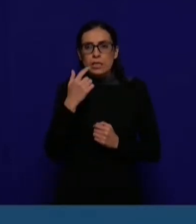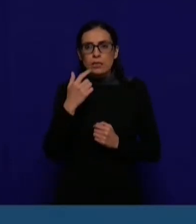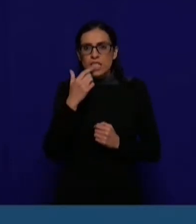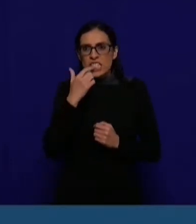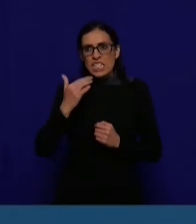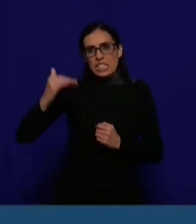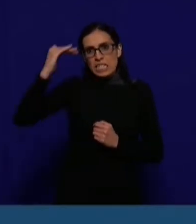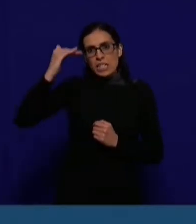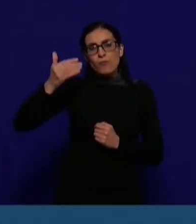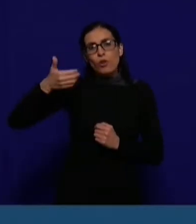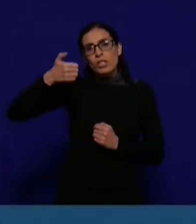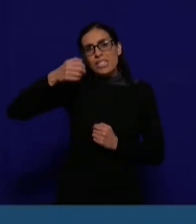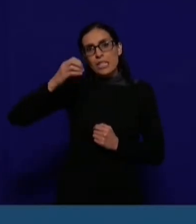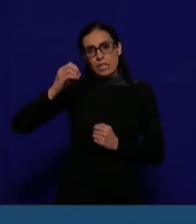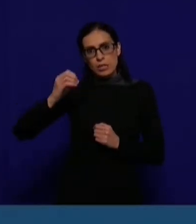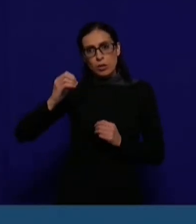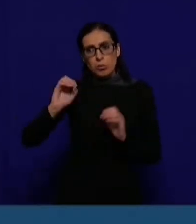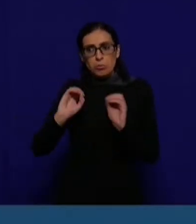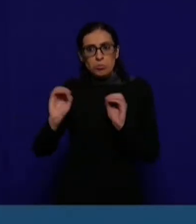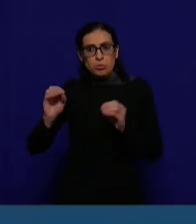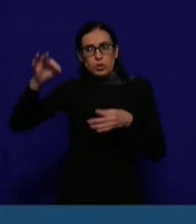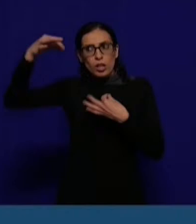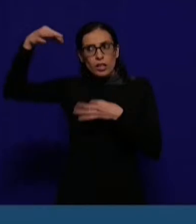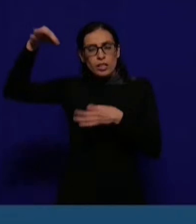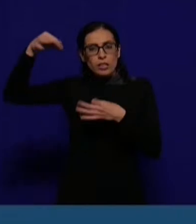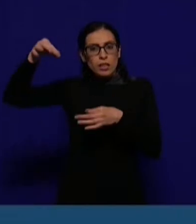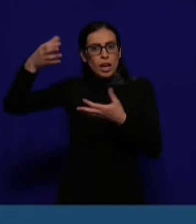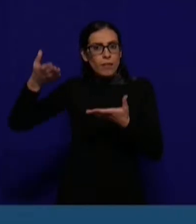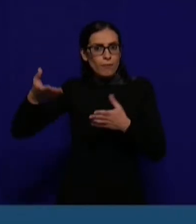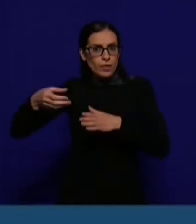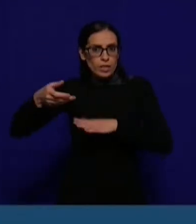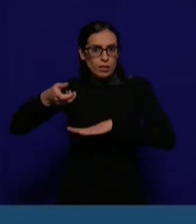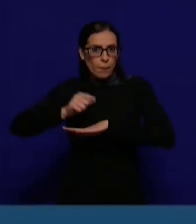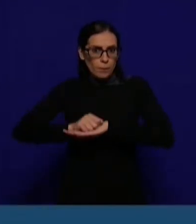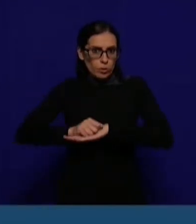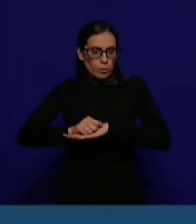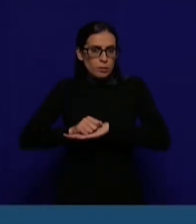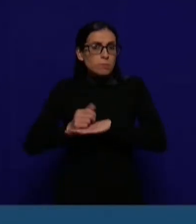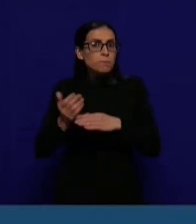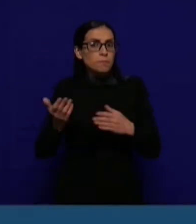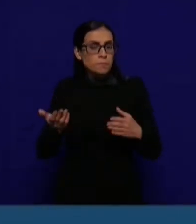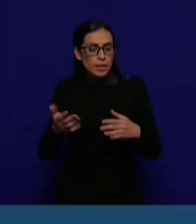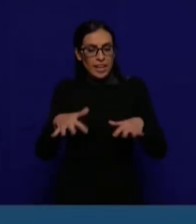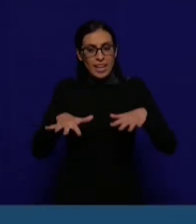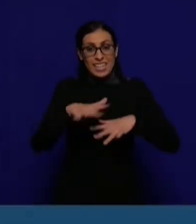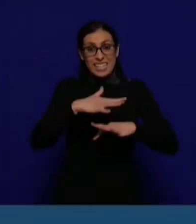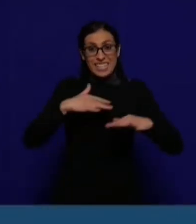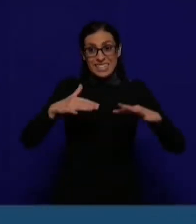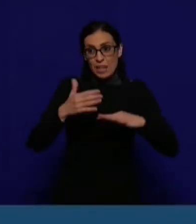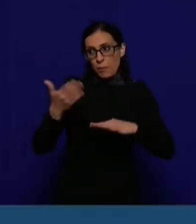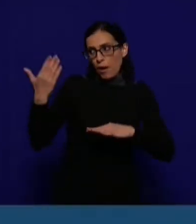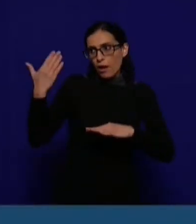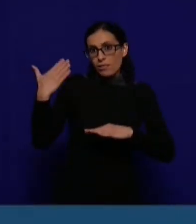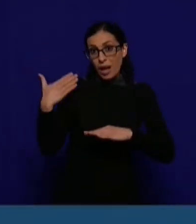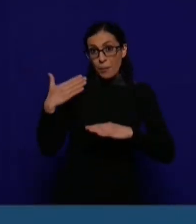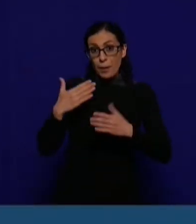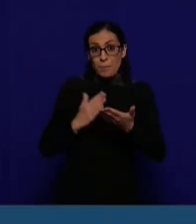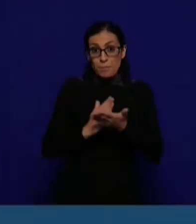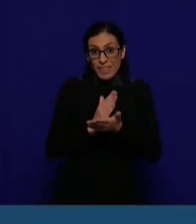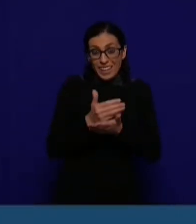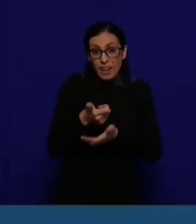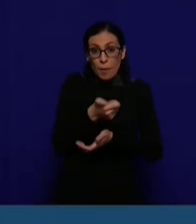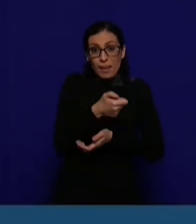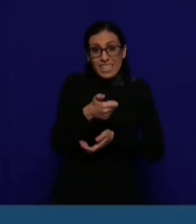minn 60 li għadhom ma rċevewx it-tilqima. Aħna is-sistema li kellna qabel ftaħna